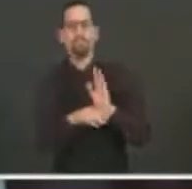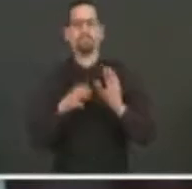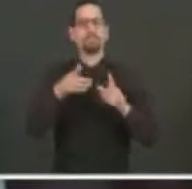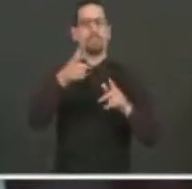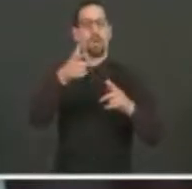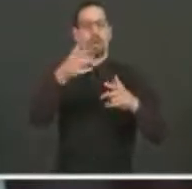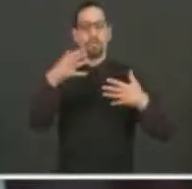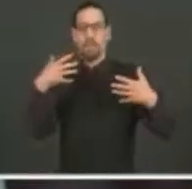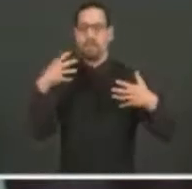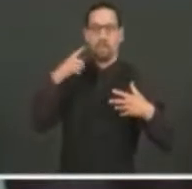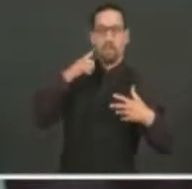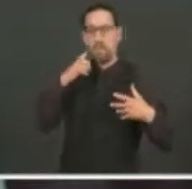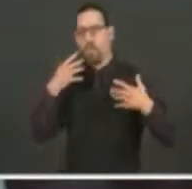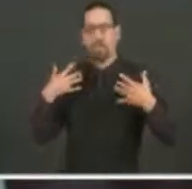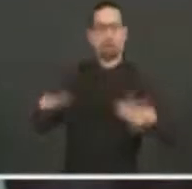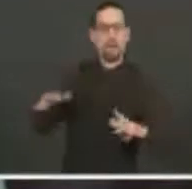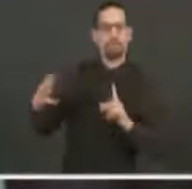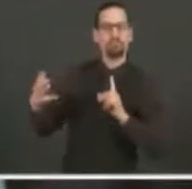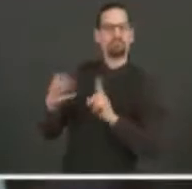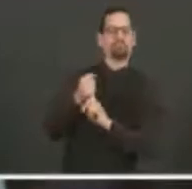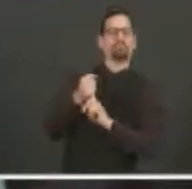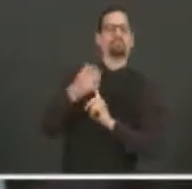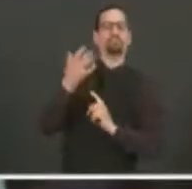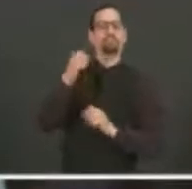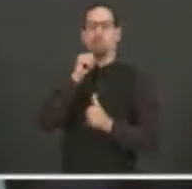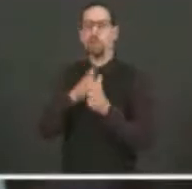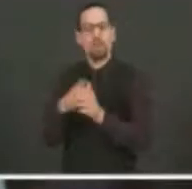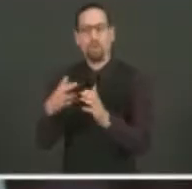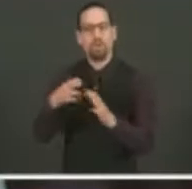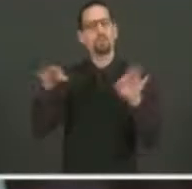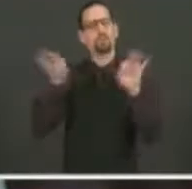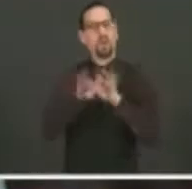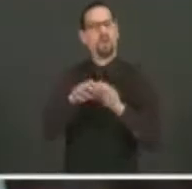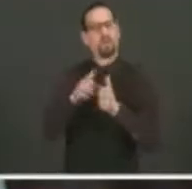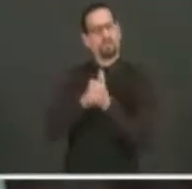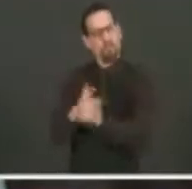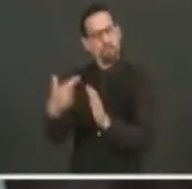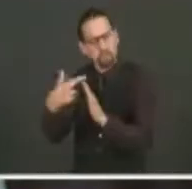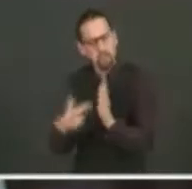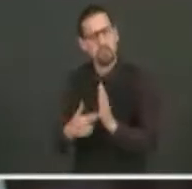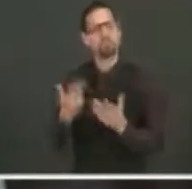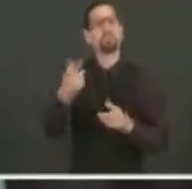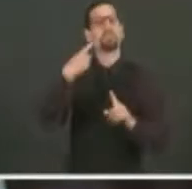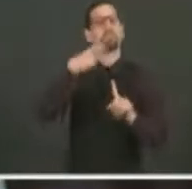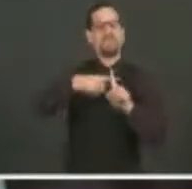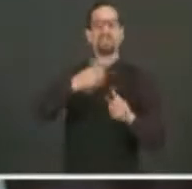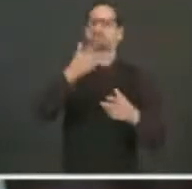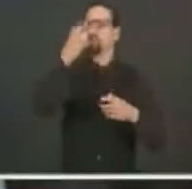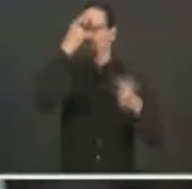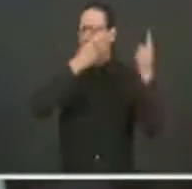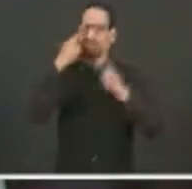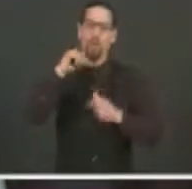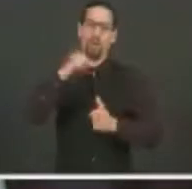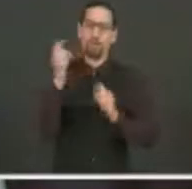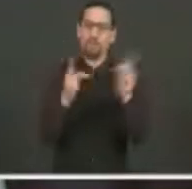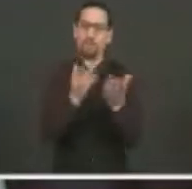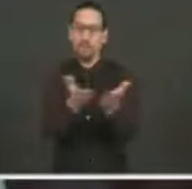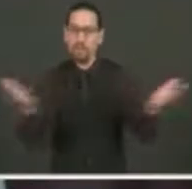neighbors and your family safe. Like, again, we wear our mask not for ourselves, for the person who we might make